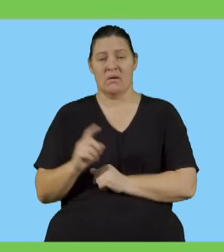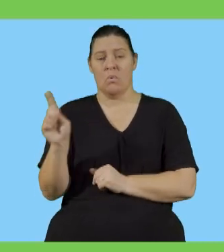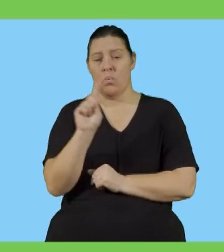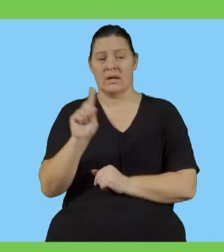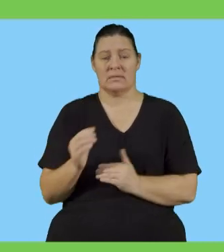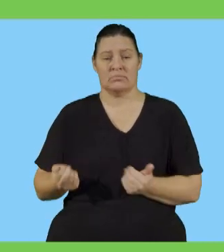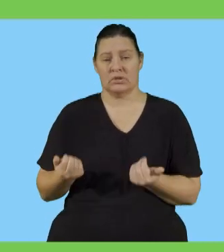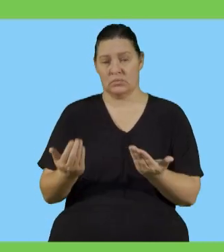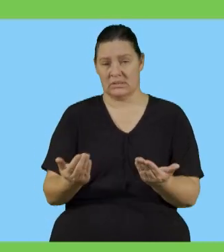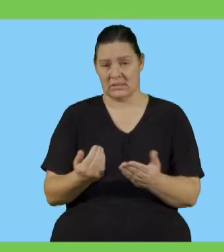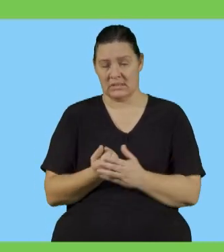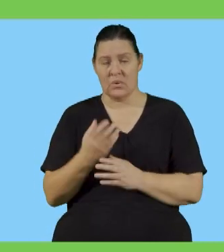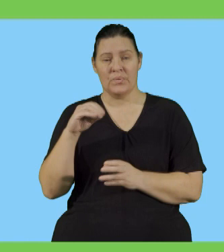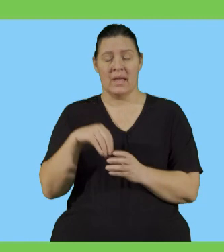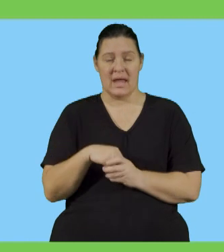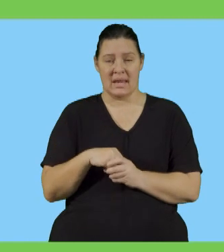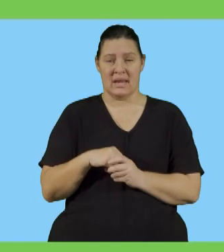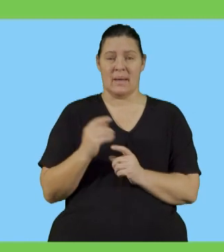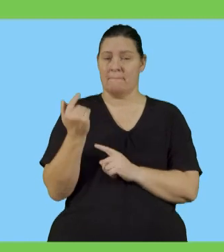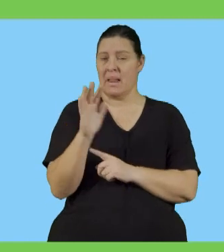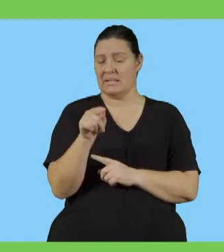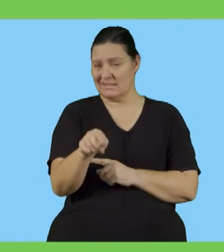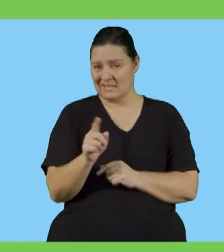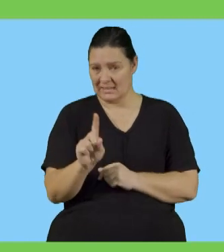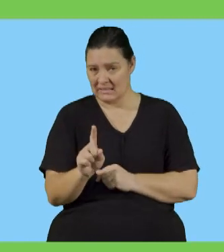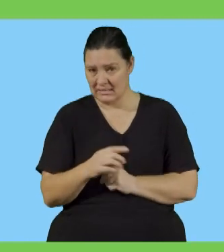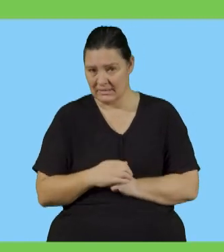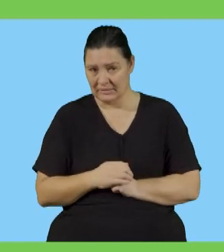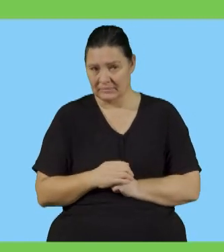being produced in the of the plant?